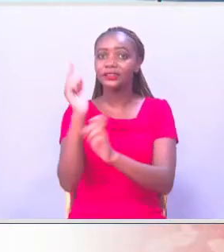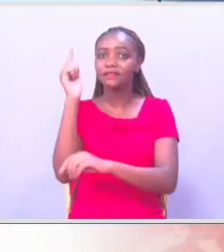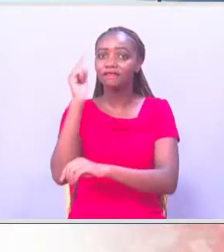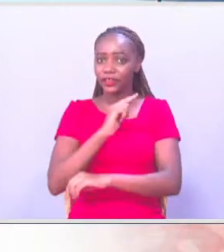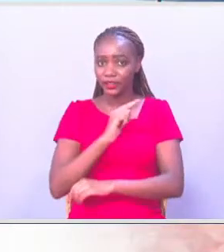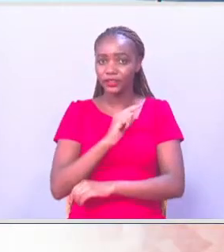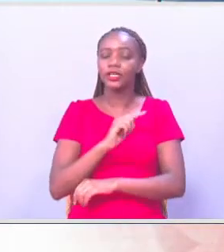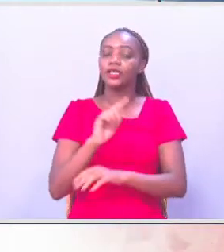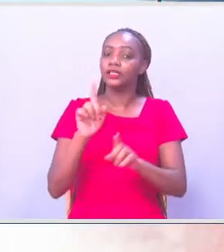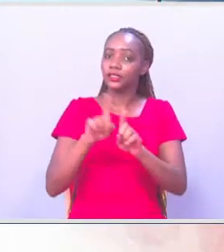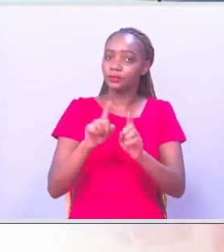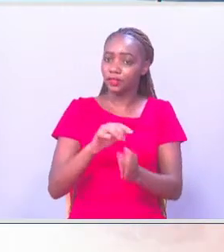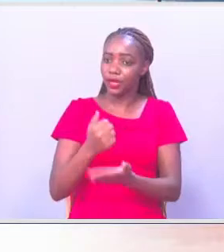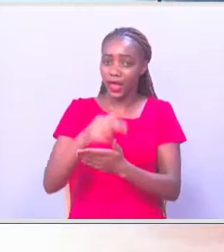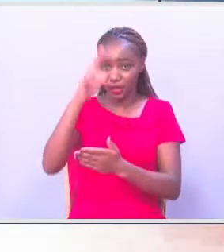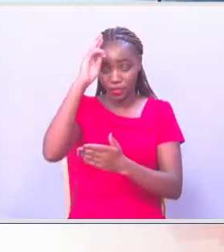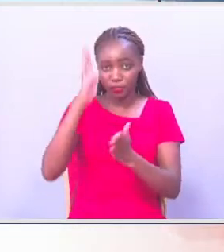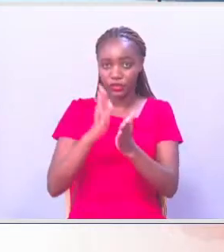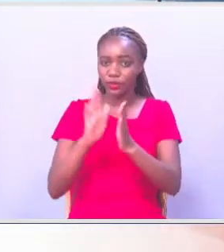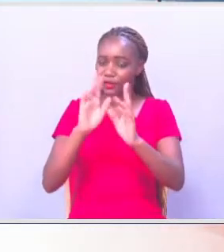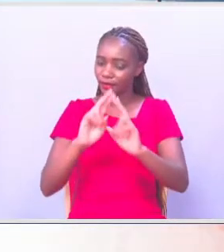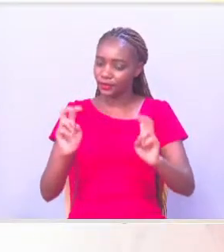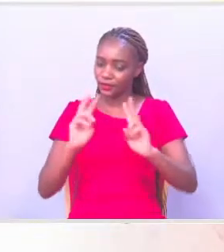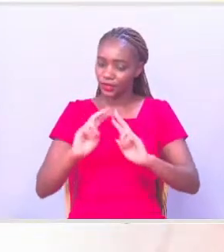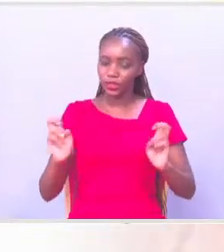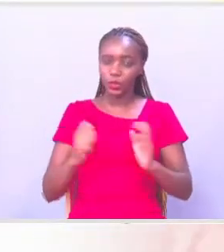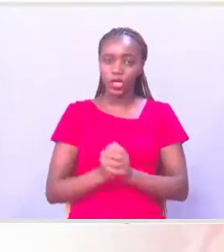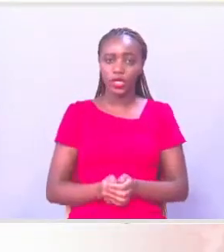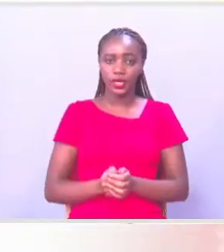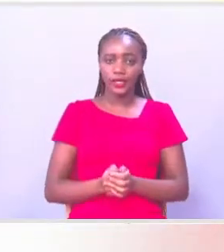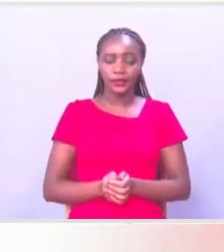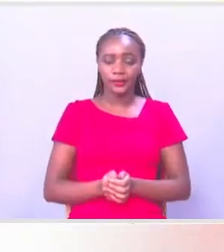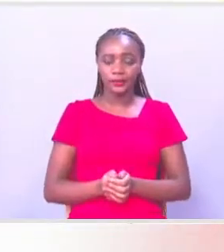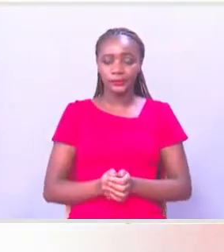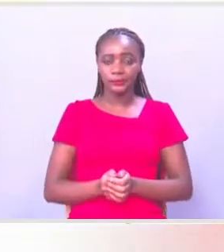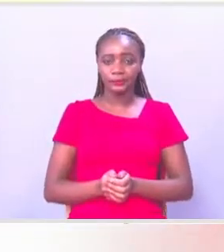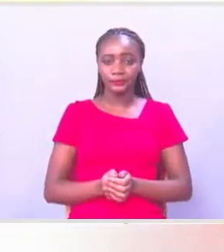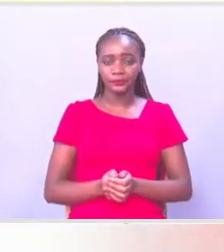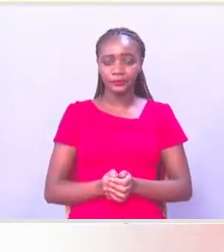and are helping the police with investigations.